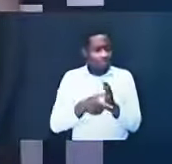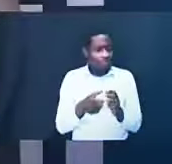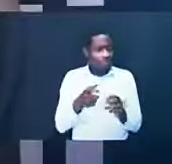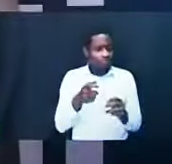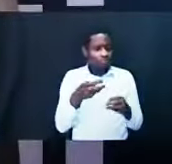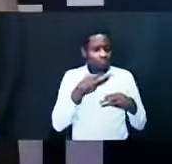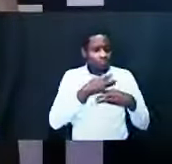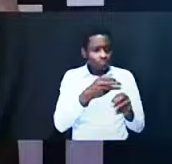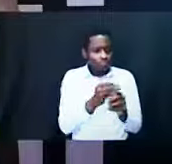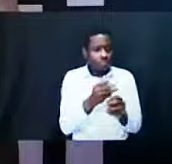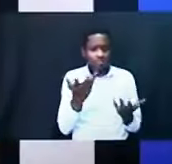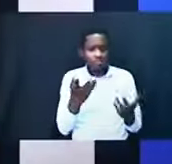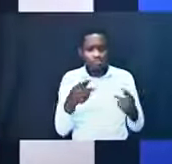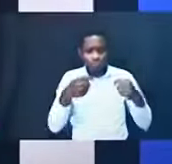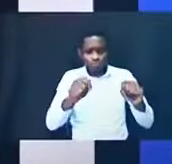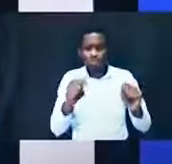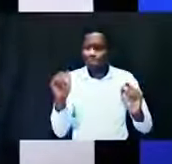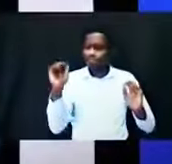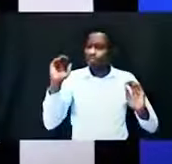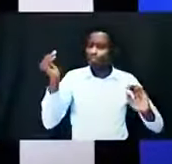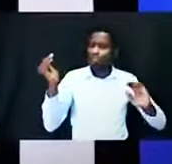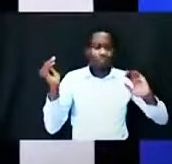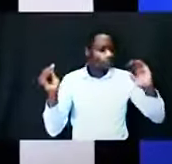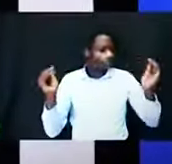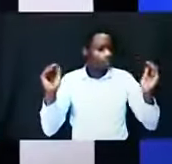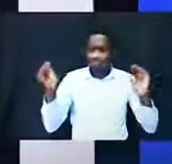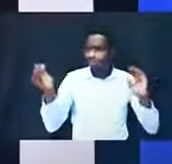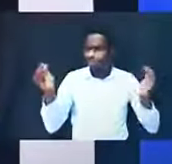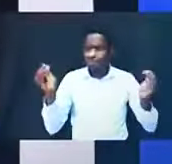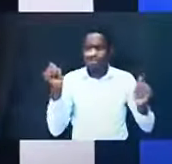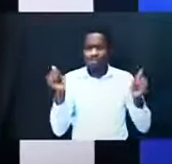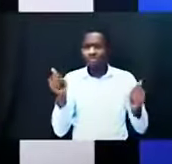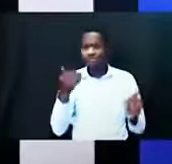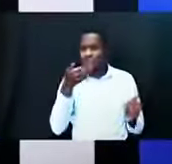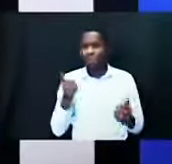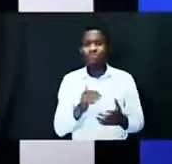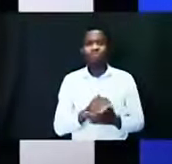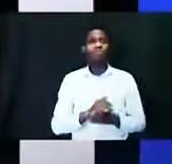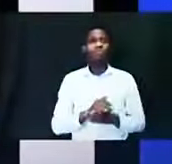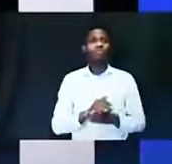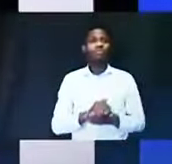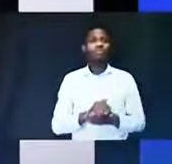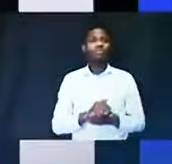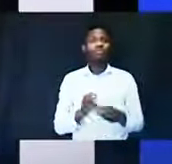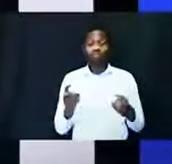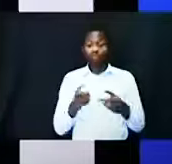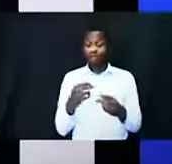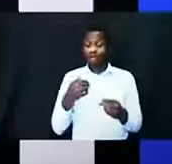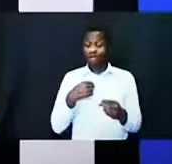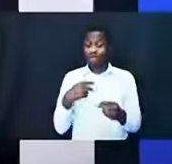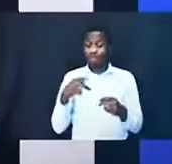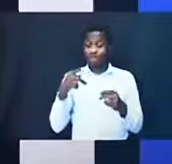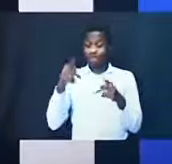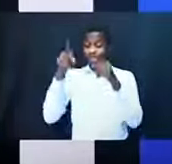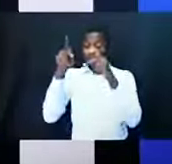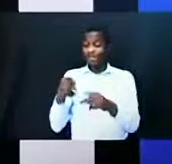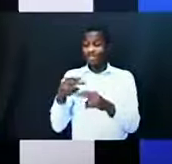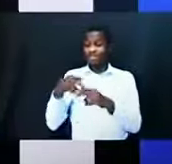compare. Now there was a Pharisee. John chapter 3, verse